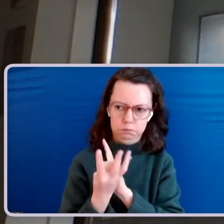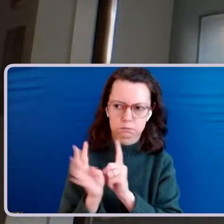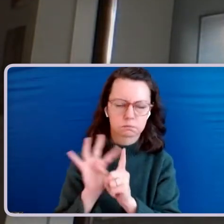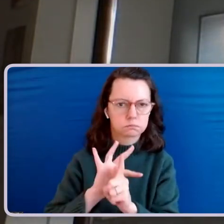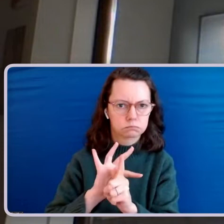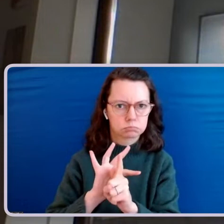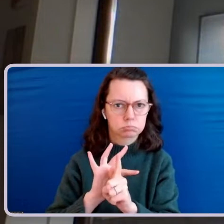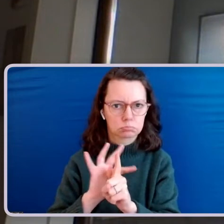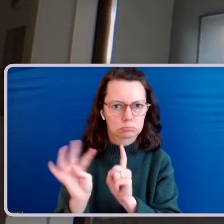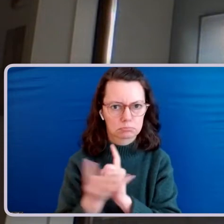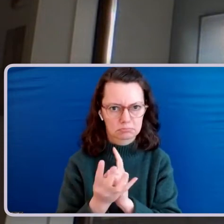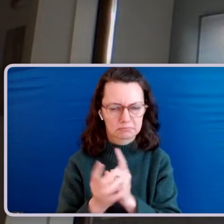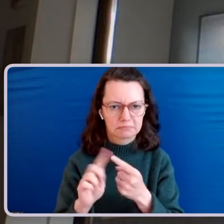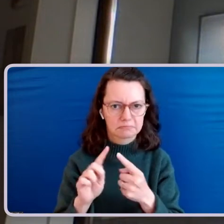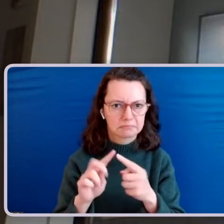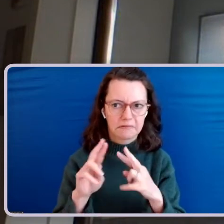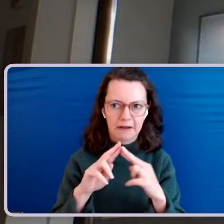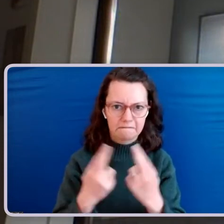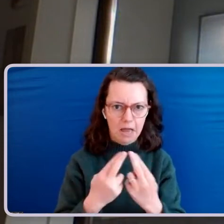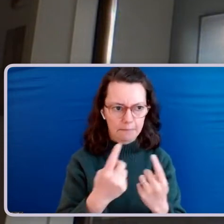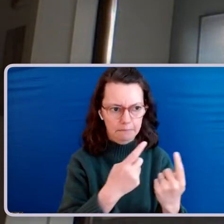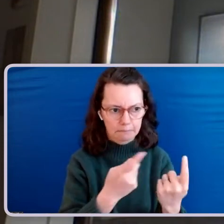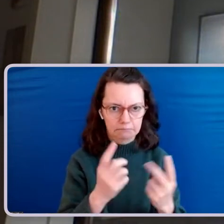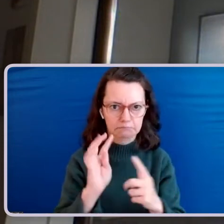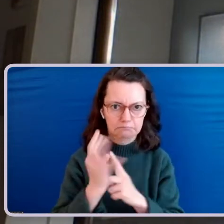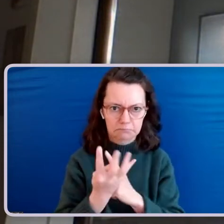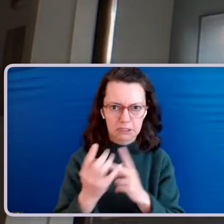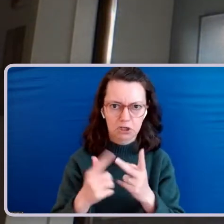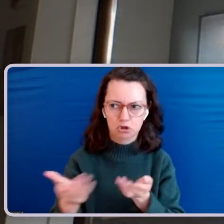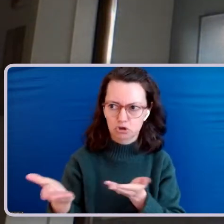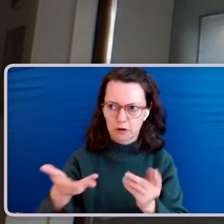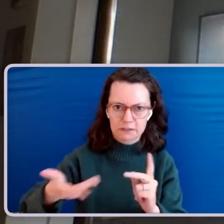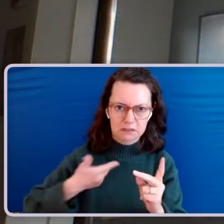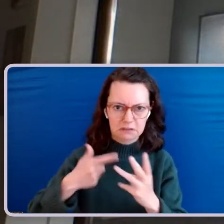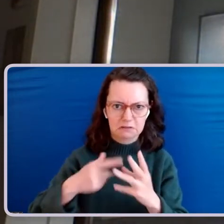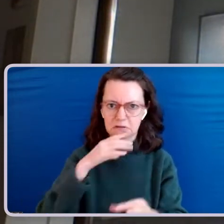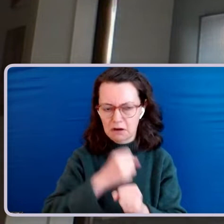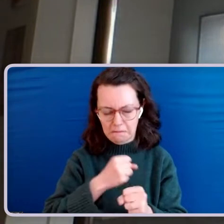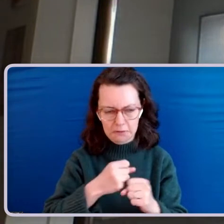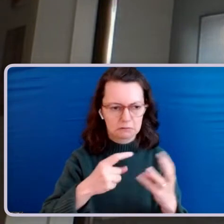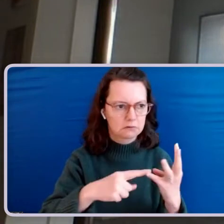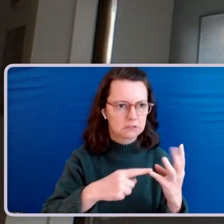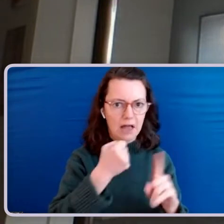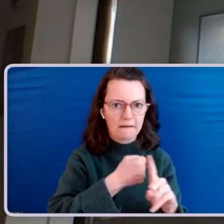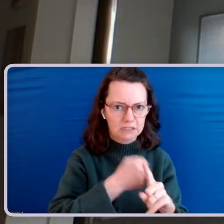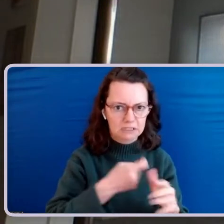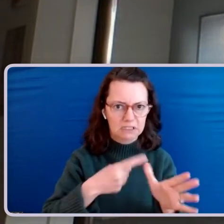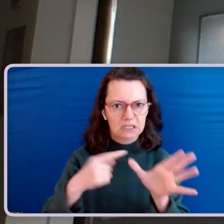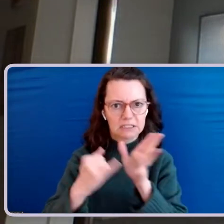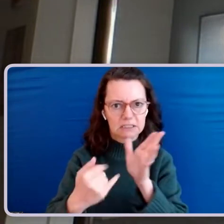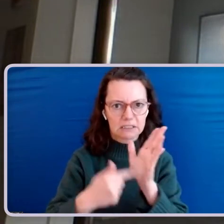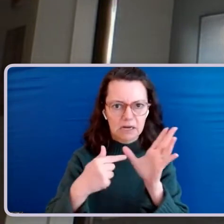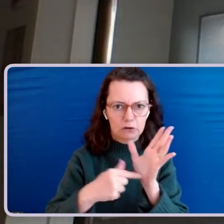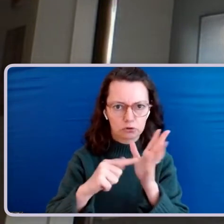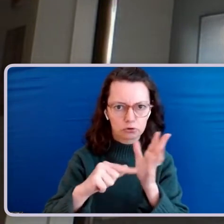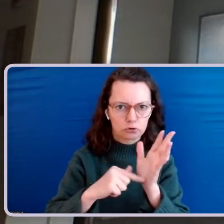there are service providers, there are advocacy organisations, there are governments. There's also our statutory bodies, and each of them plays a role